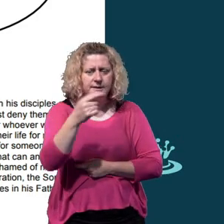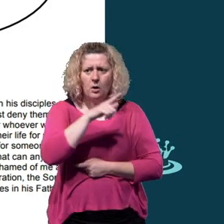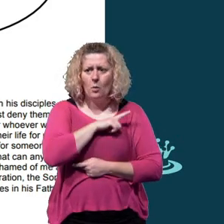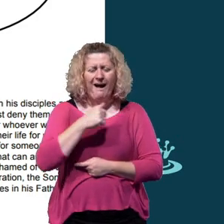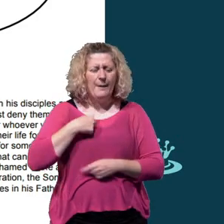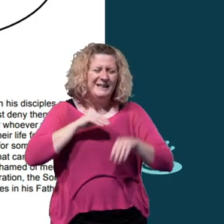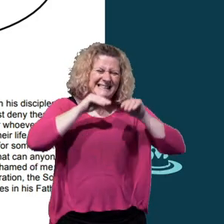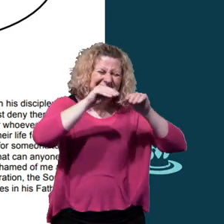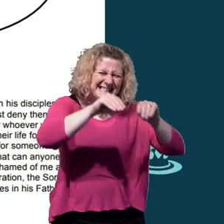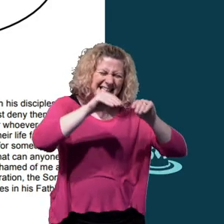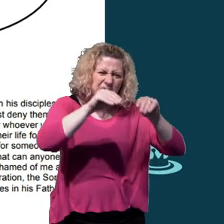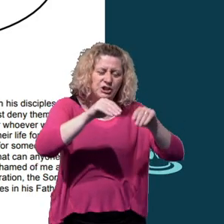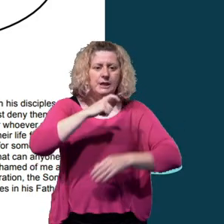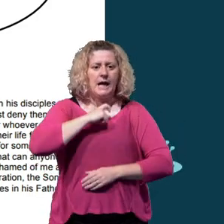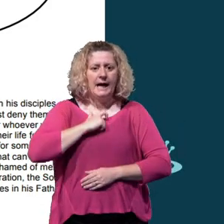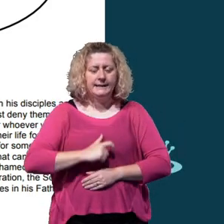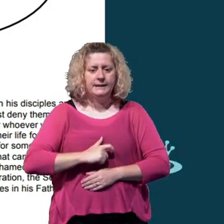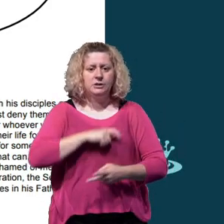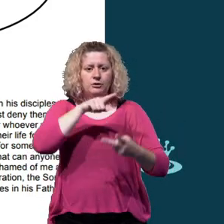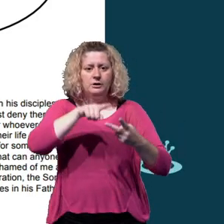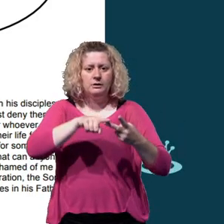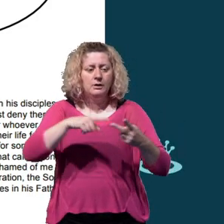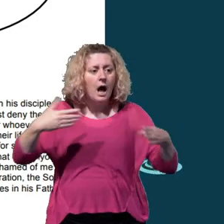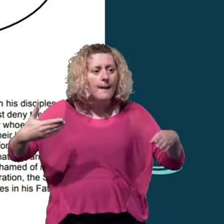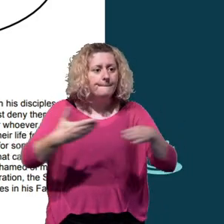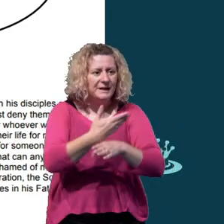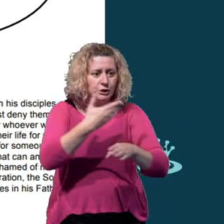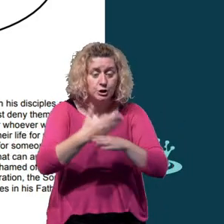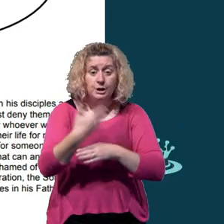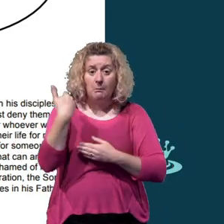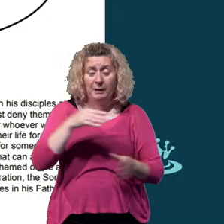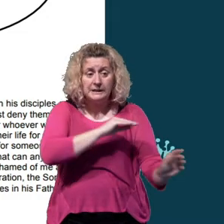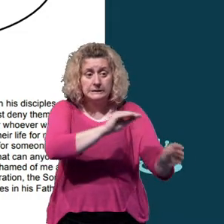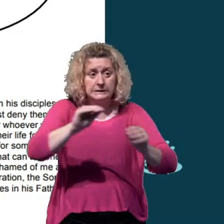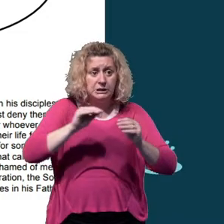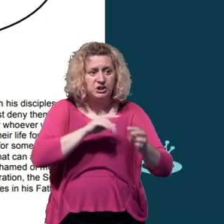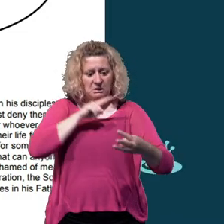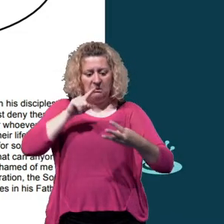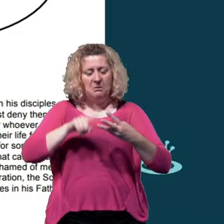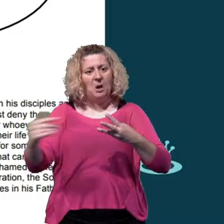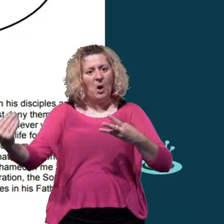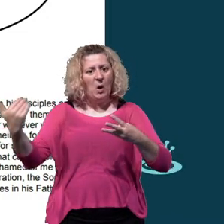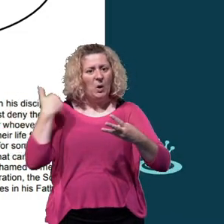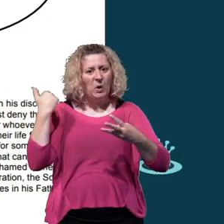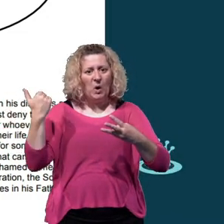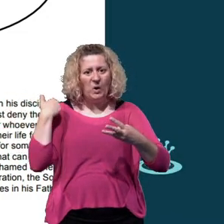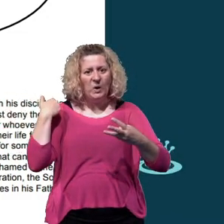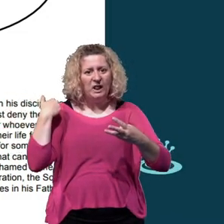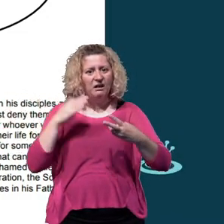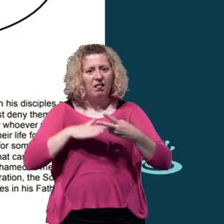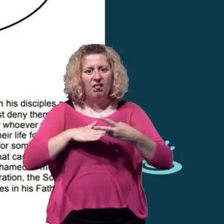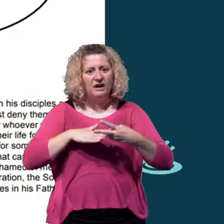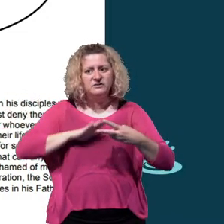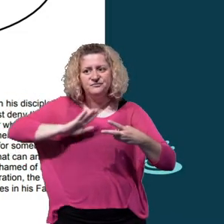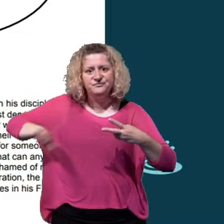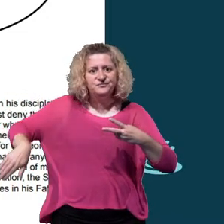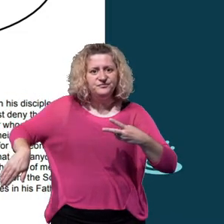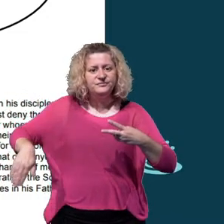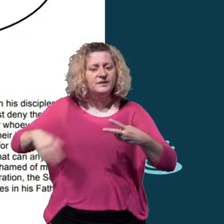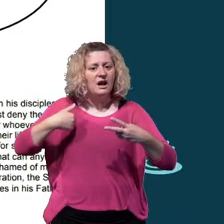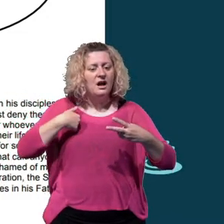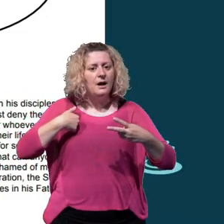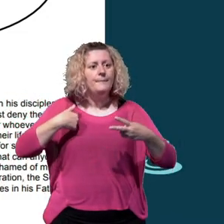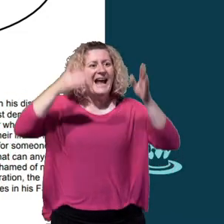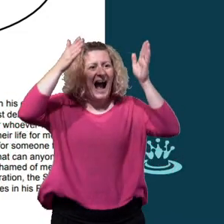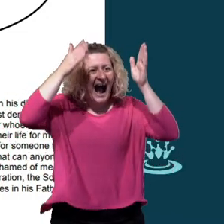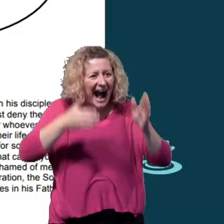call as a discipleship issue, not an evangelism issue. But it's evangelism. Take up your cross and follow me. There's only one way in. I've